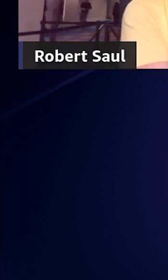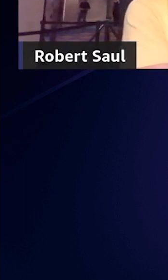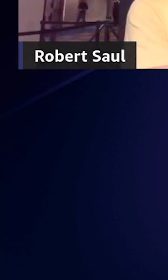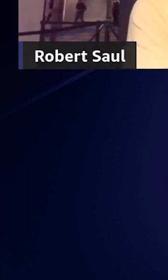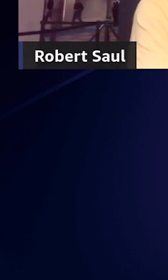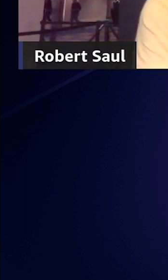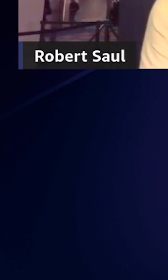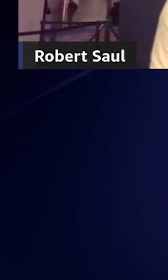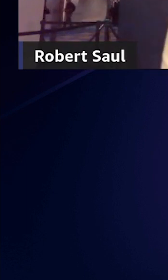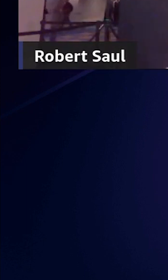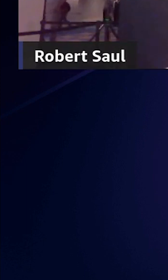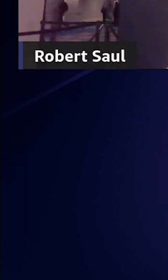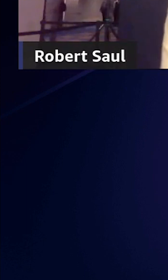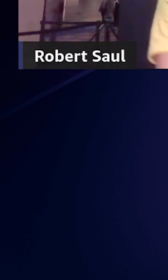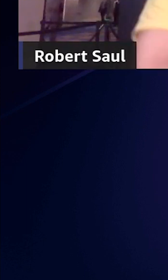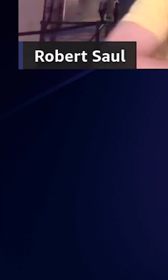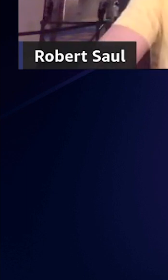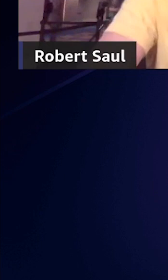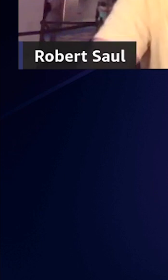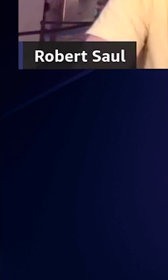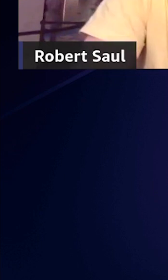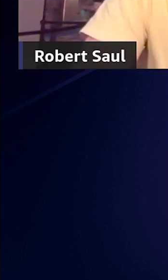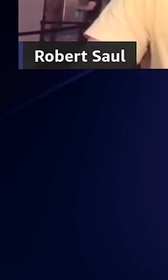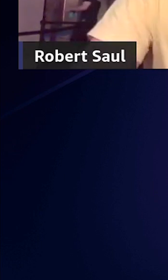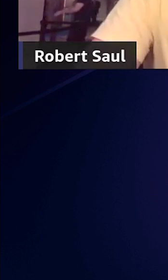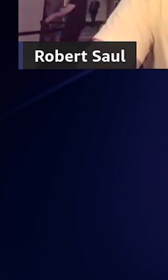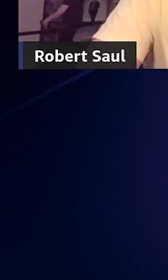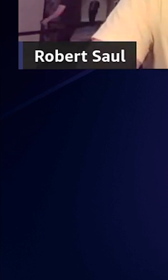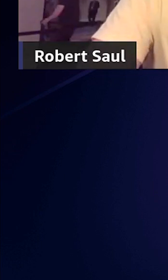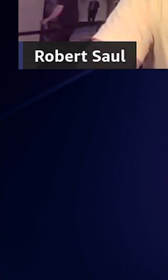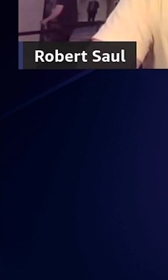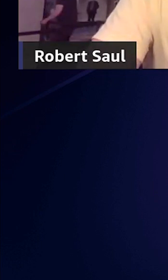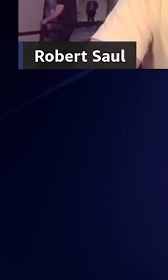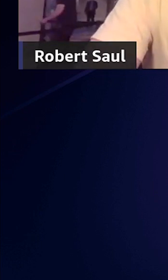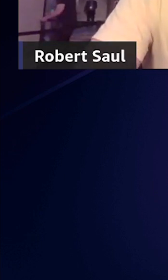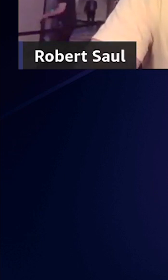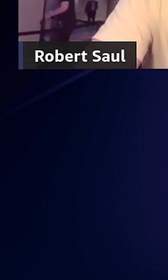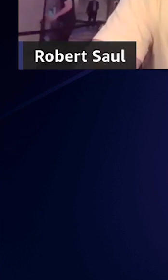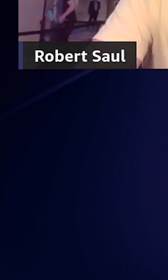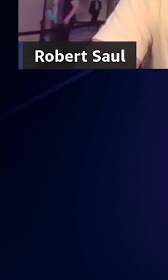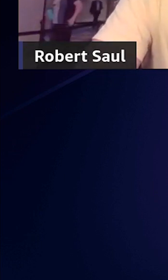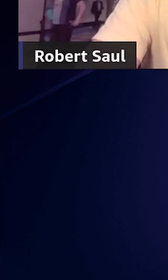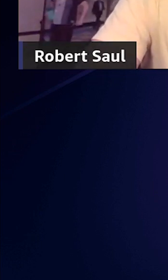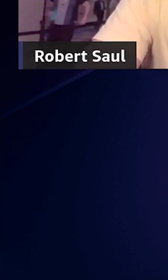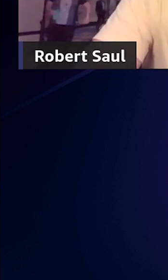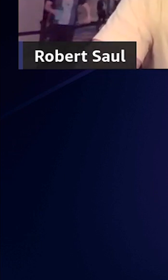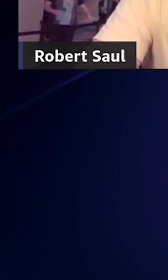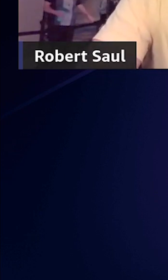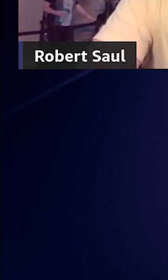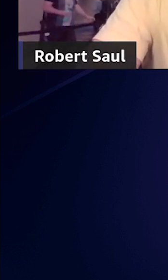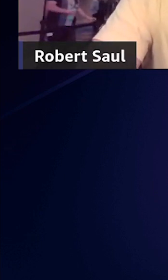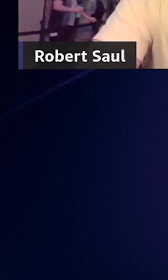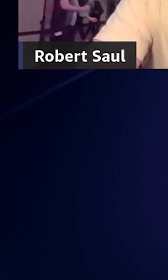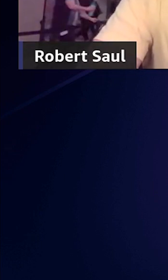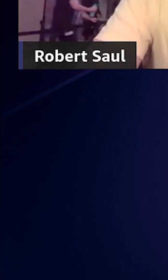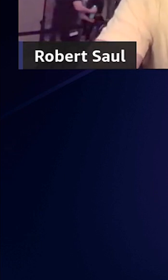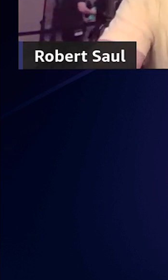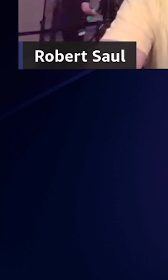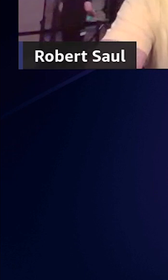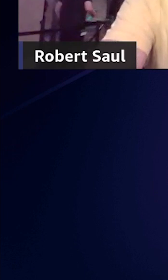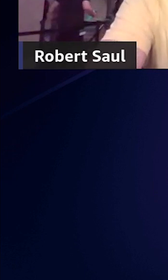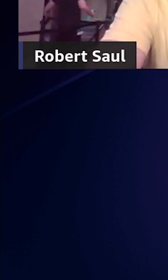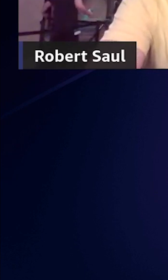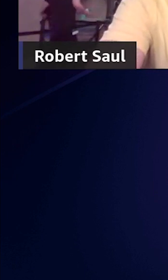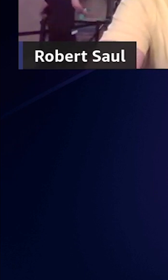simulating security events before? And if you haven't, we have a tool for that. We may talk about that a little bit. Go ahead, Robert. Yeah.